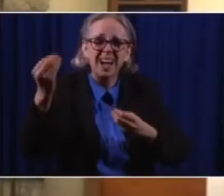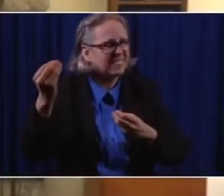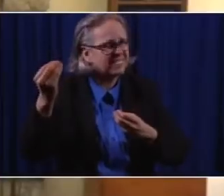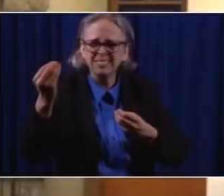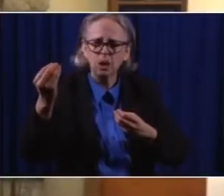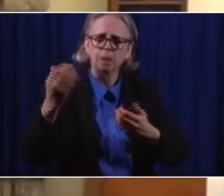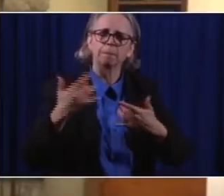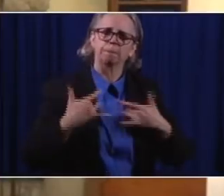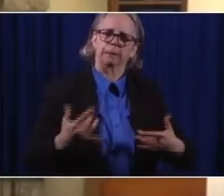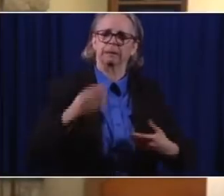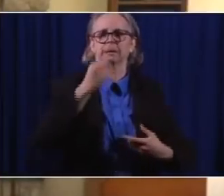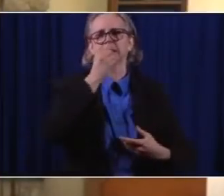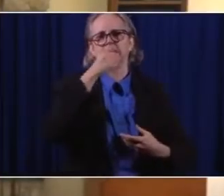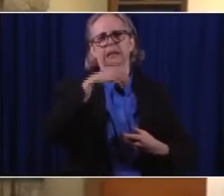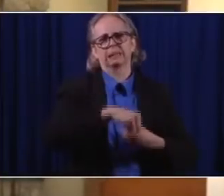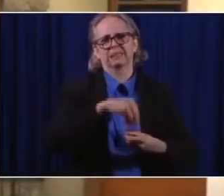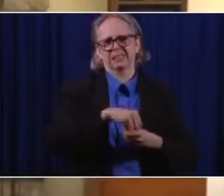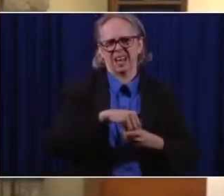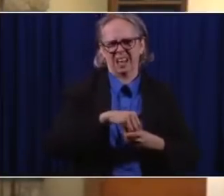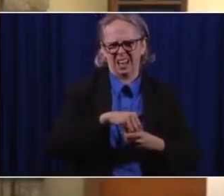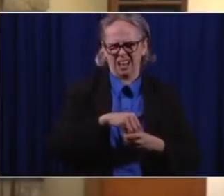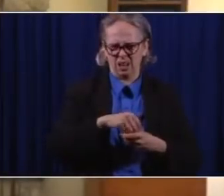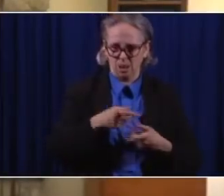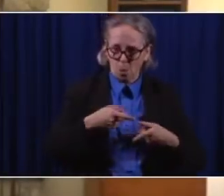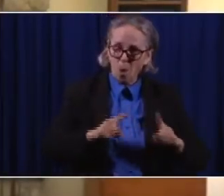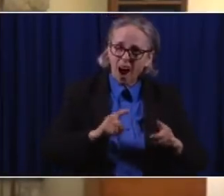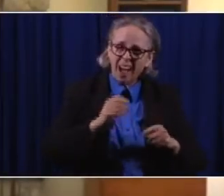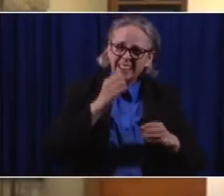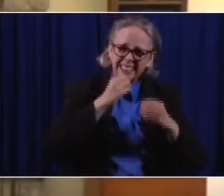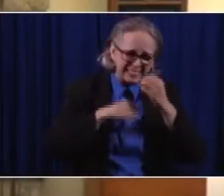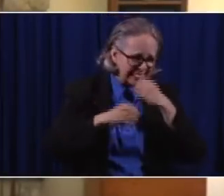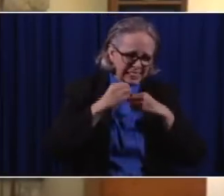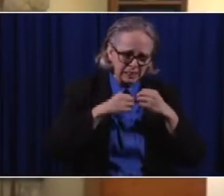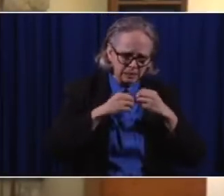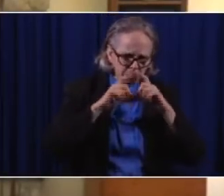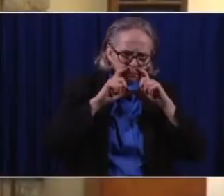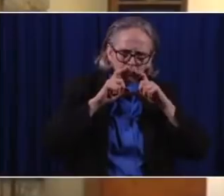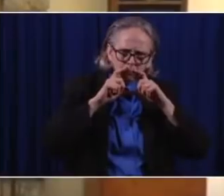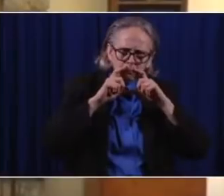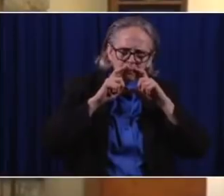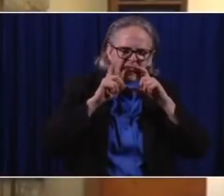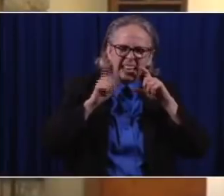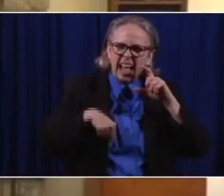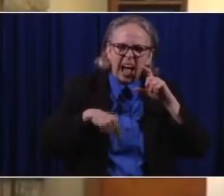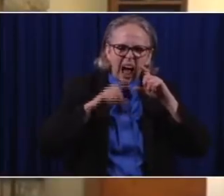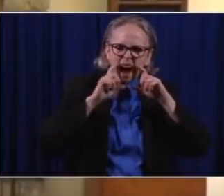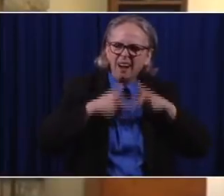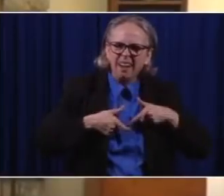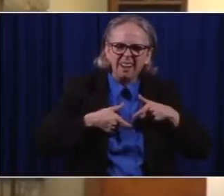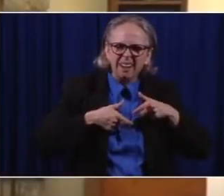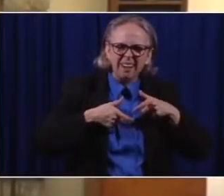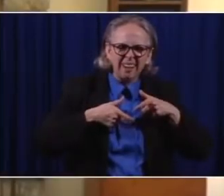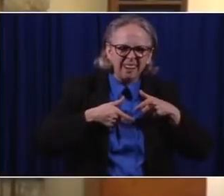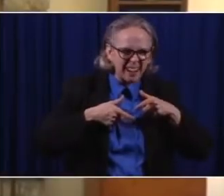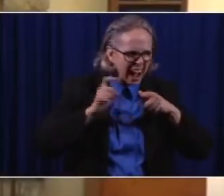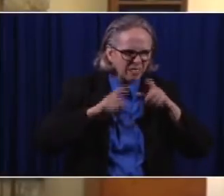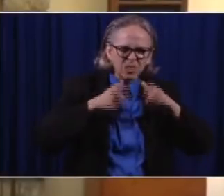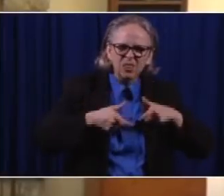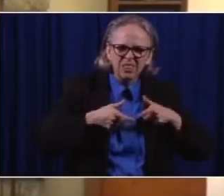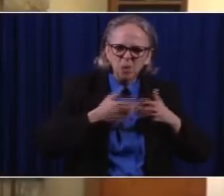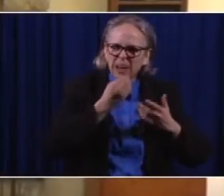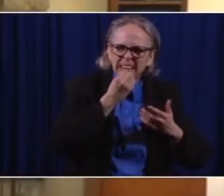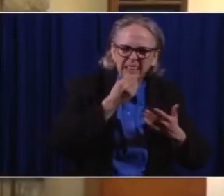a mask. And that's what inherently, it's not their fault, but it makes it more dangerous and more dicey, quite frankly.